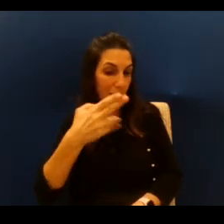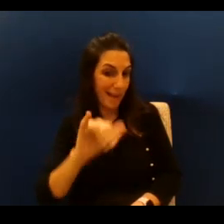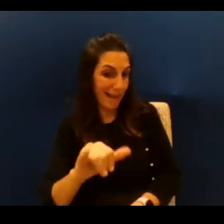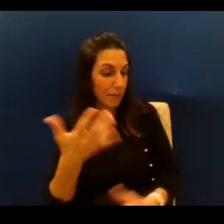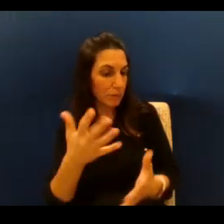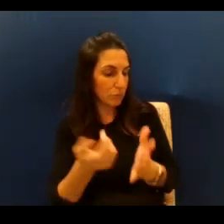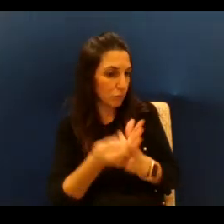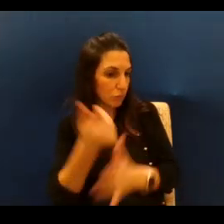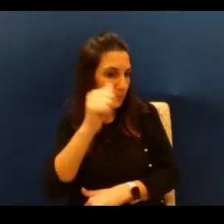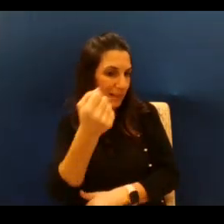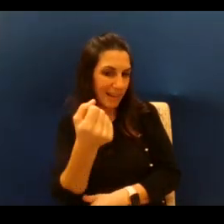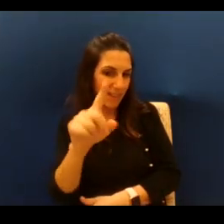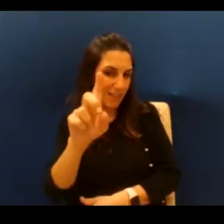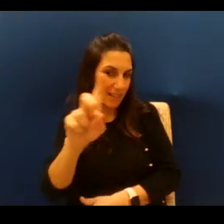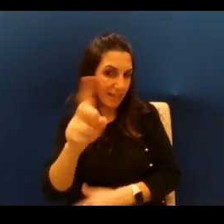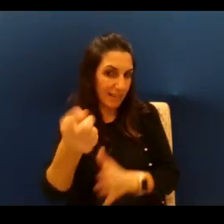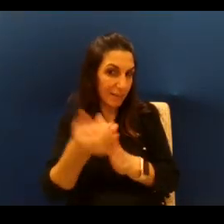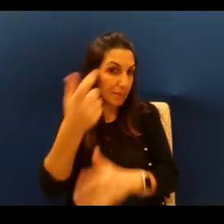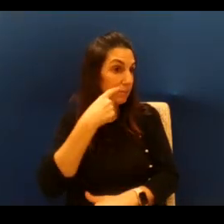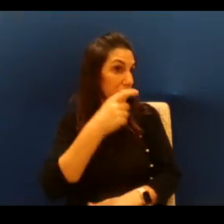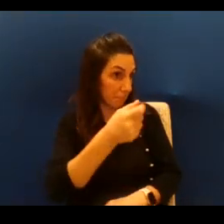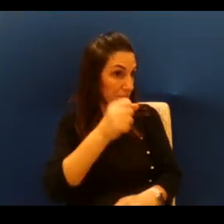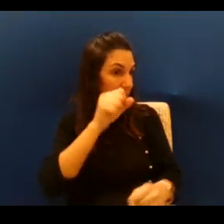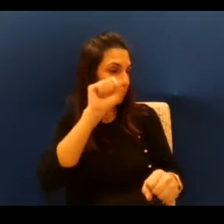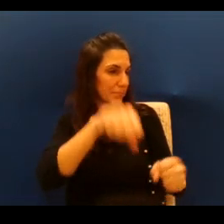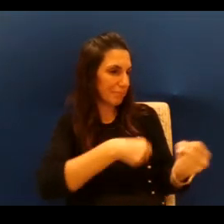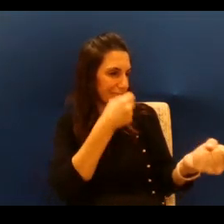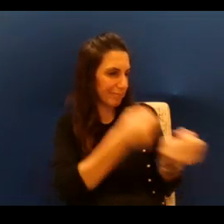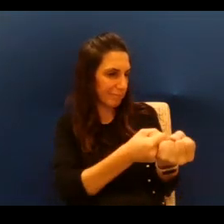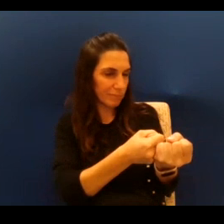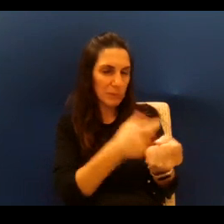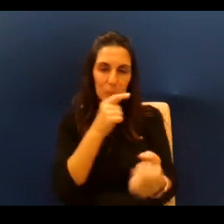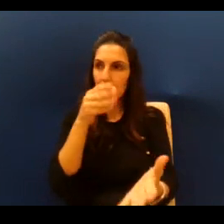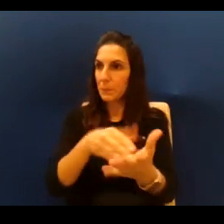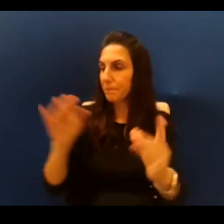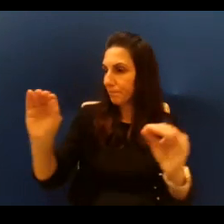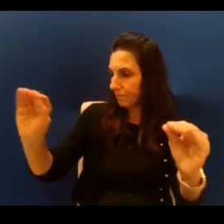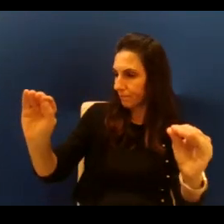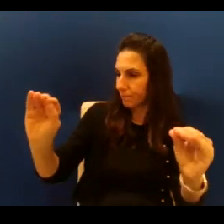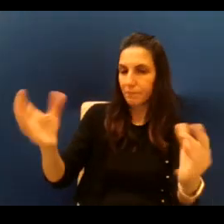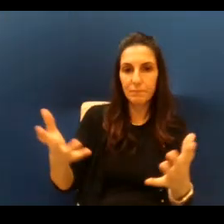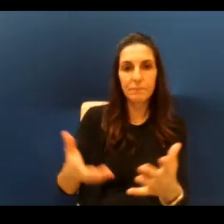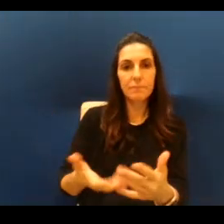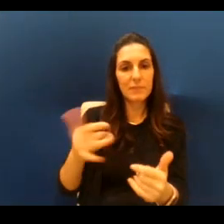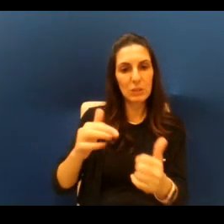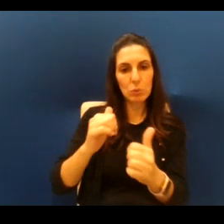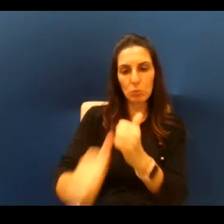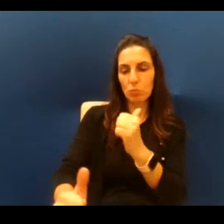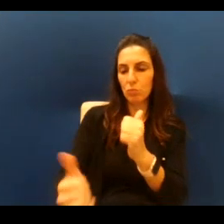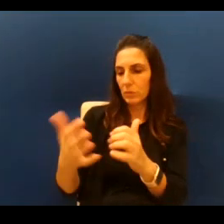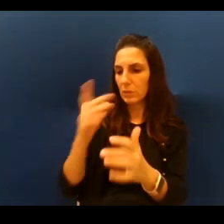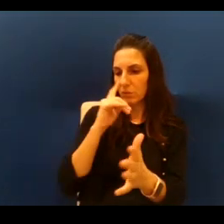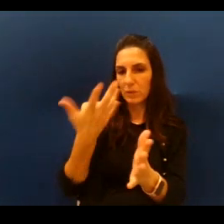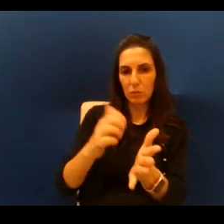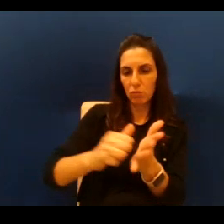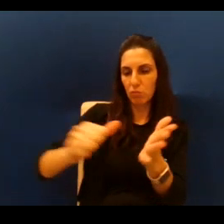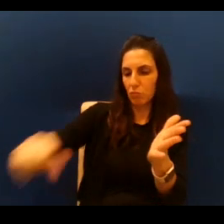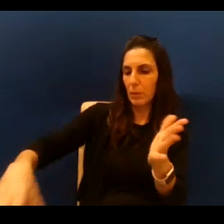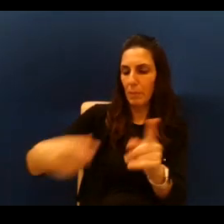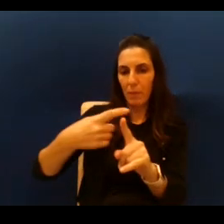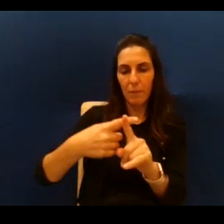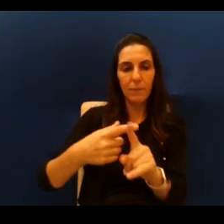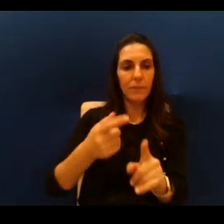removing 11D off the table say aye. Aye. Aye. Aye. All those opposed say no. The aye has been removed from the table. I'd like to pull